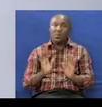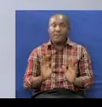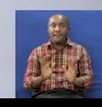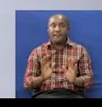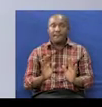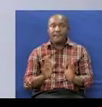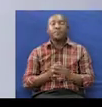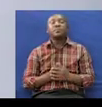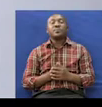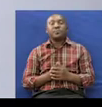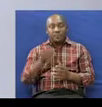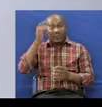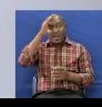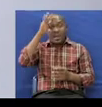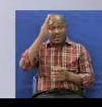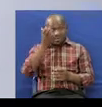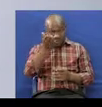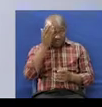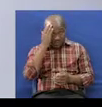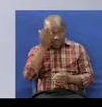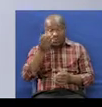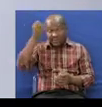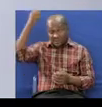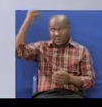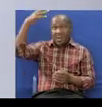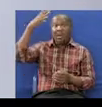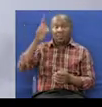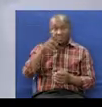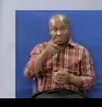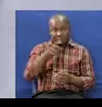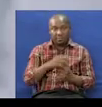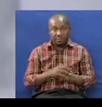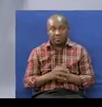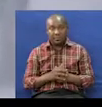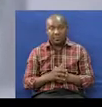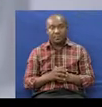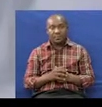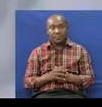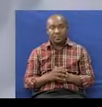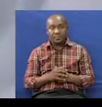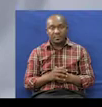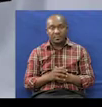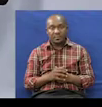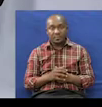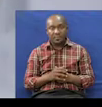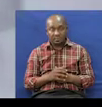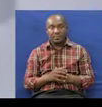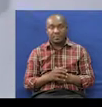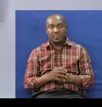I think you are familiar with sun. Sun, it is